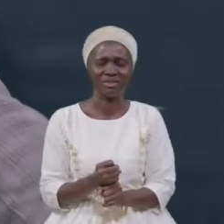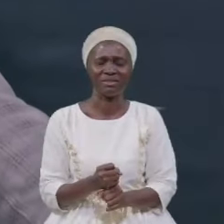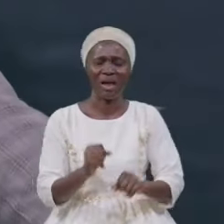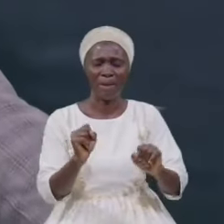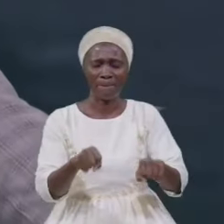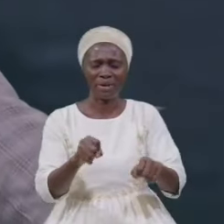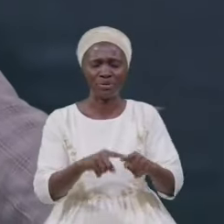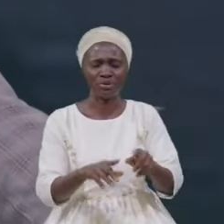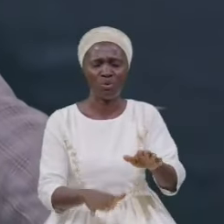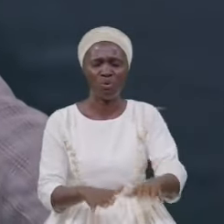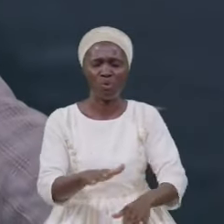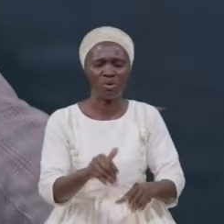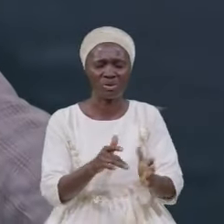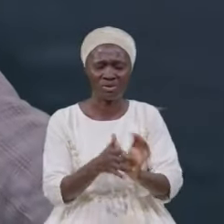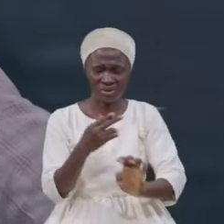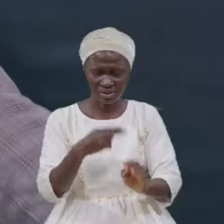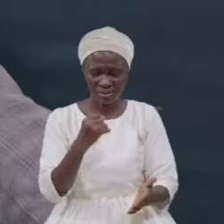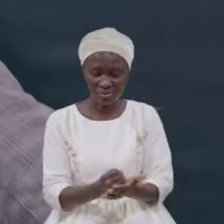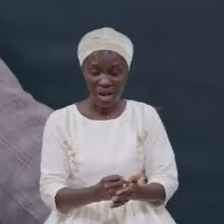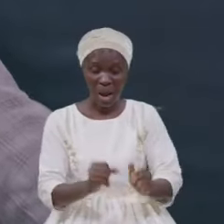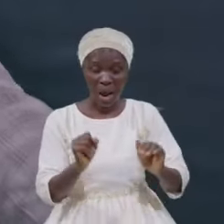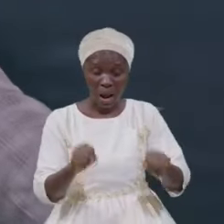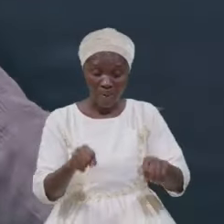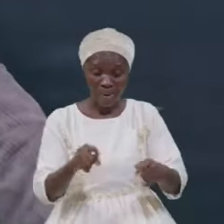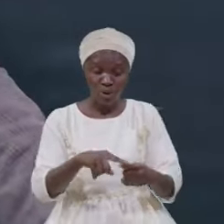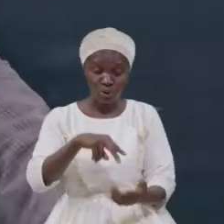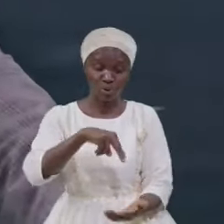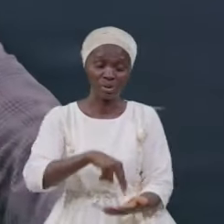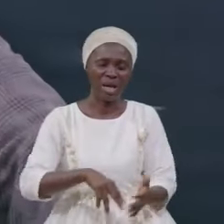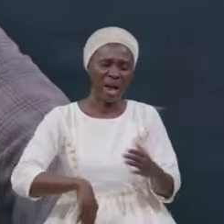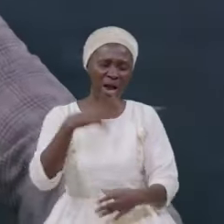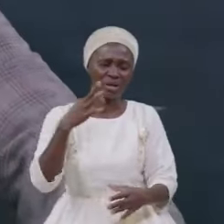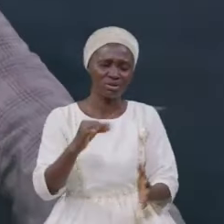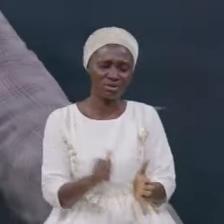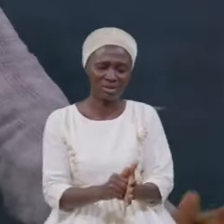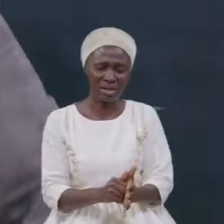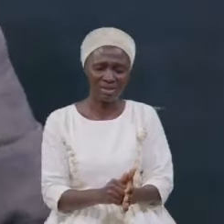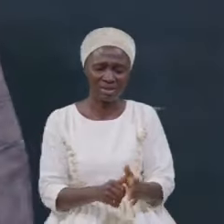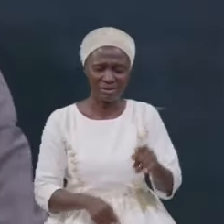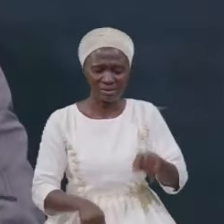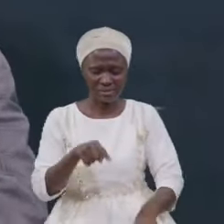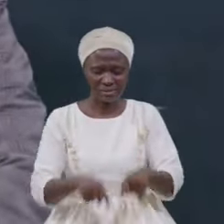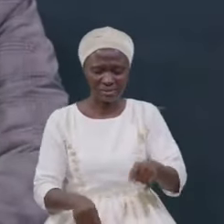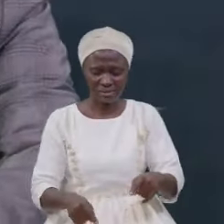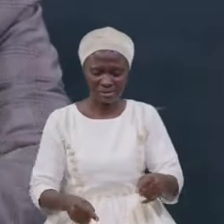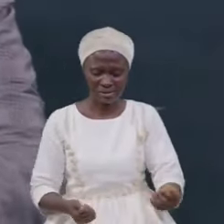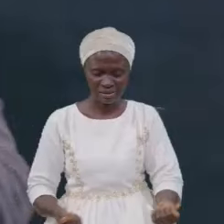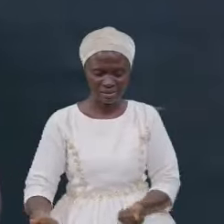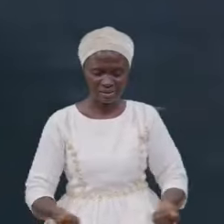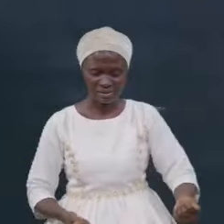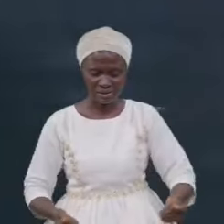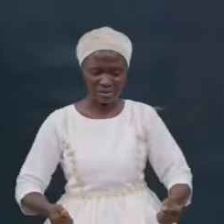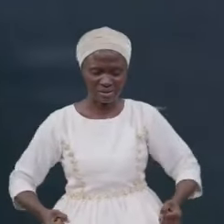stand out of that wheelchair, and you throw the crutches away, and you have the ability by